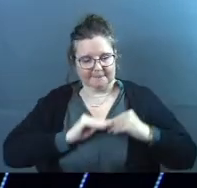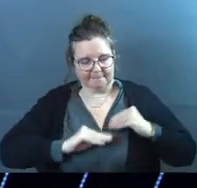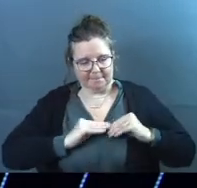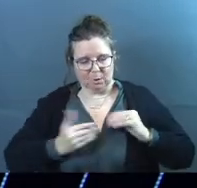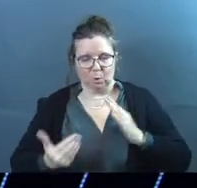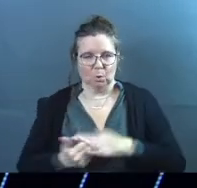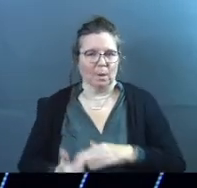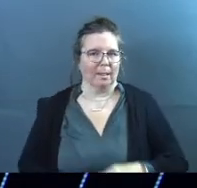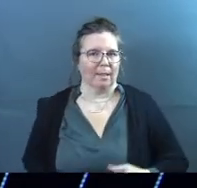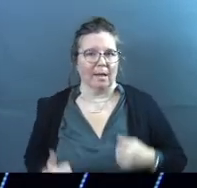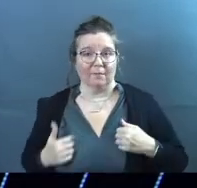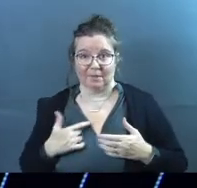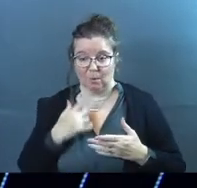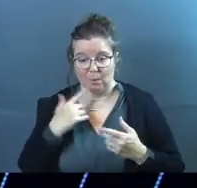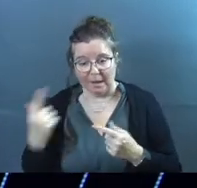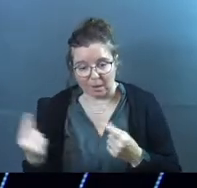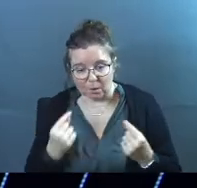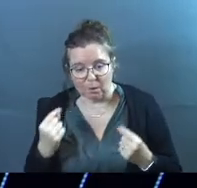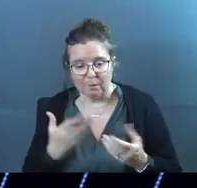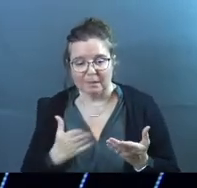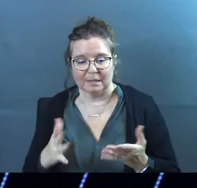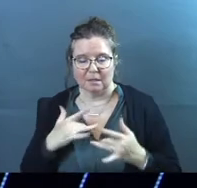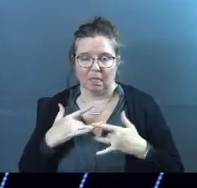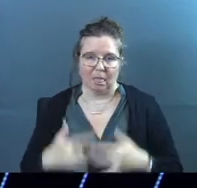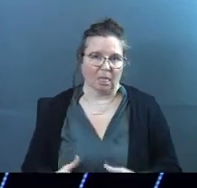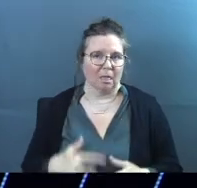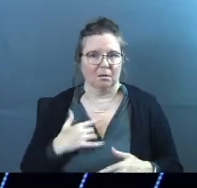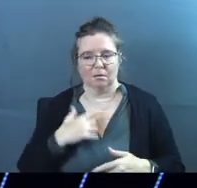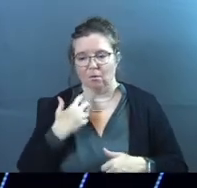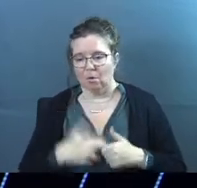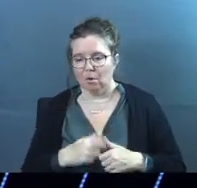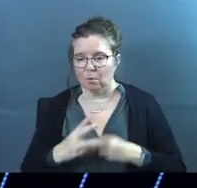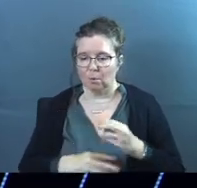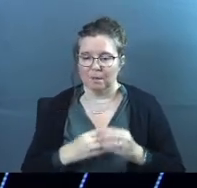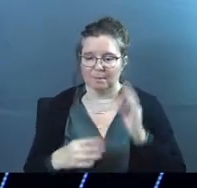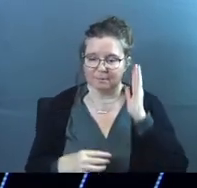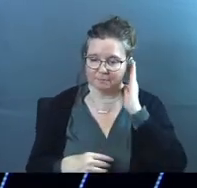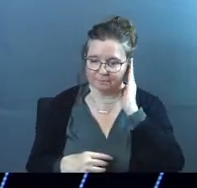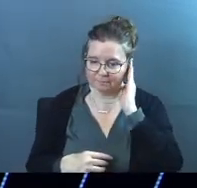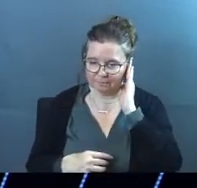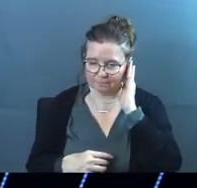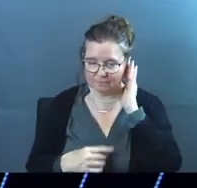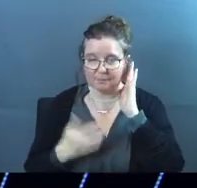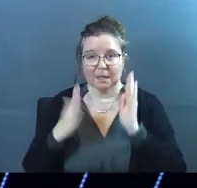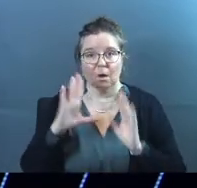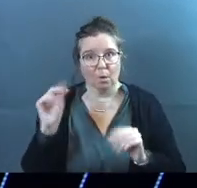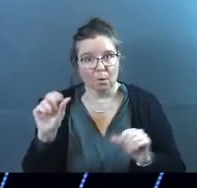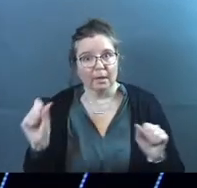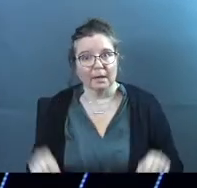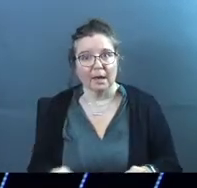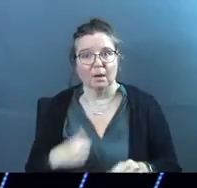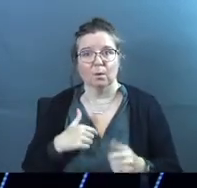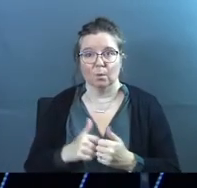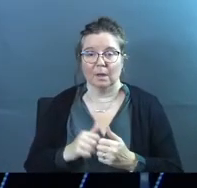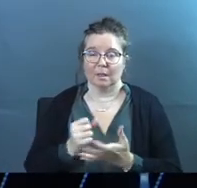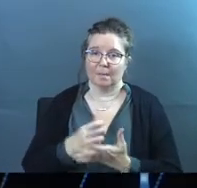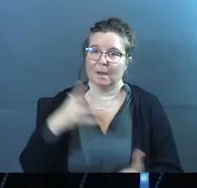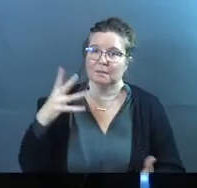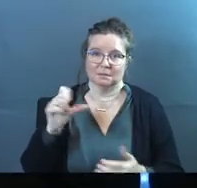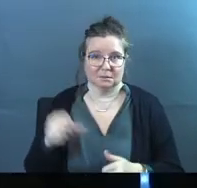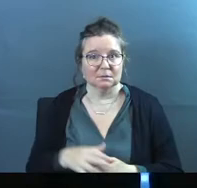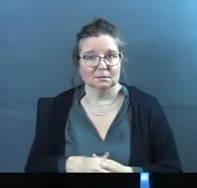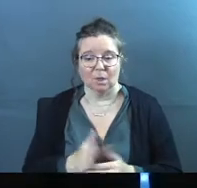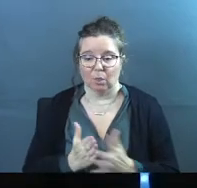bring some new life, man. Because that's what I do. When things get dead, and things get hard, and the world and the enemy are like, nope, you can't do it. God's like, oh, yes, they can, with abundance,